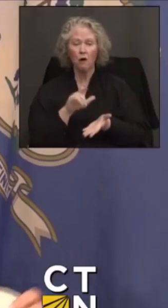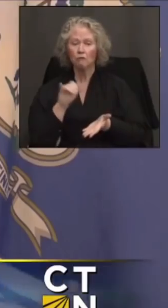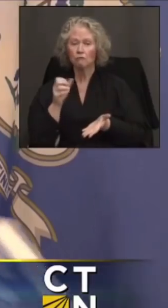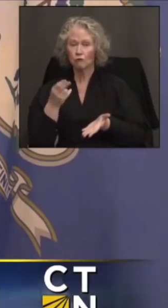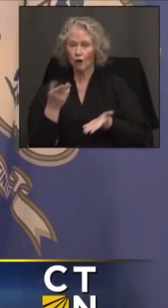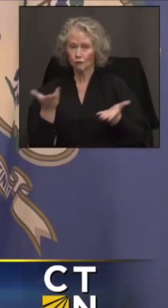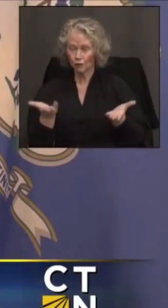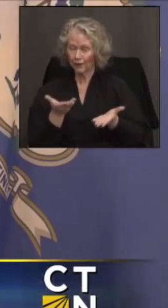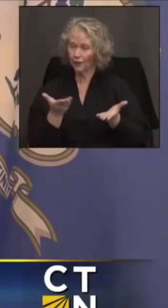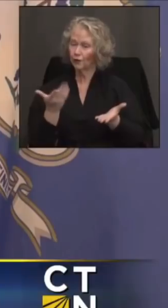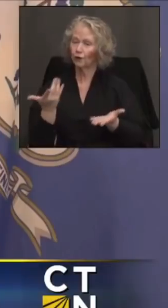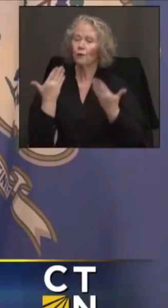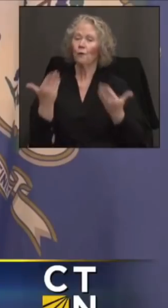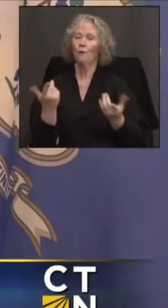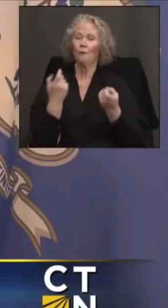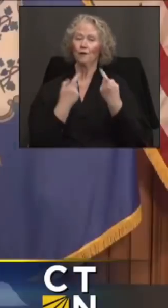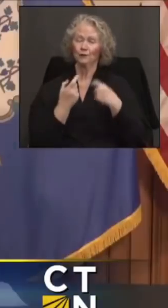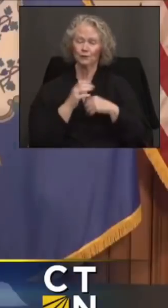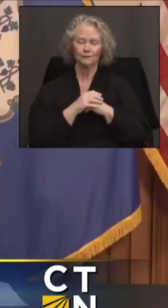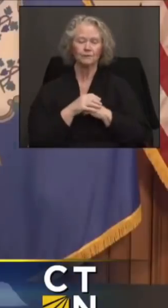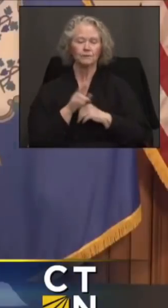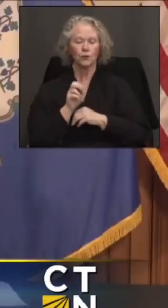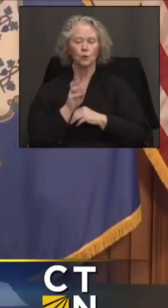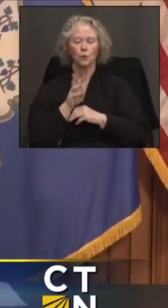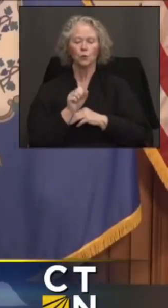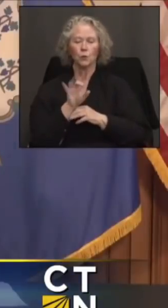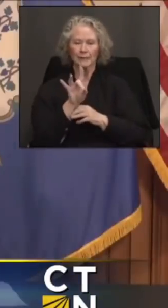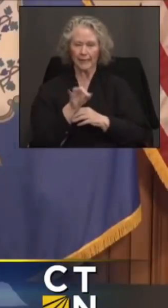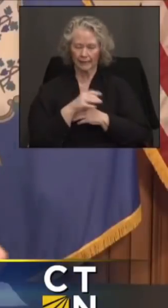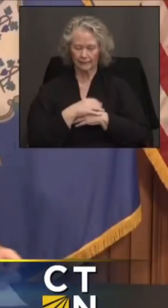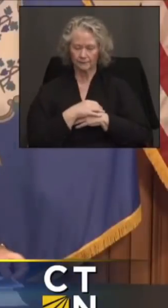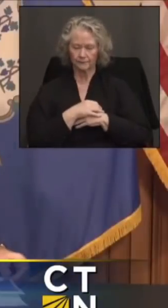questions? News 8.